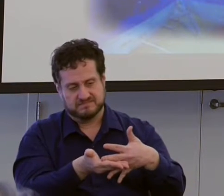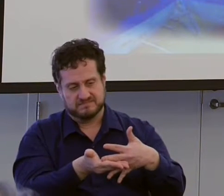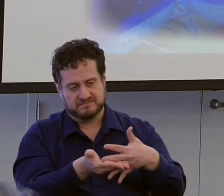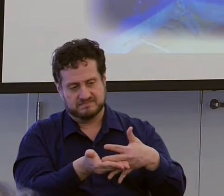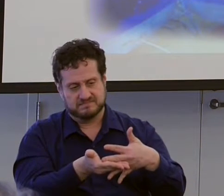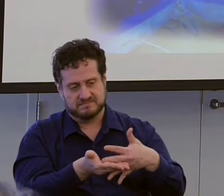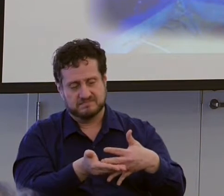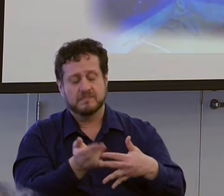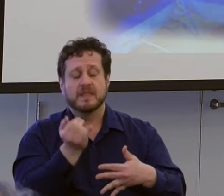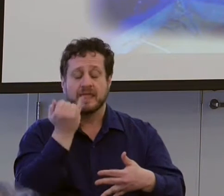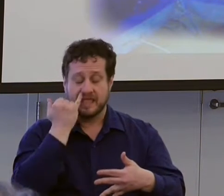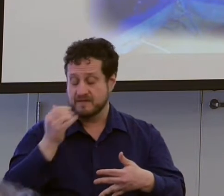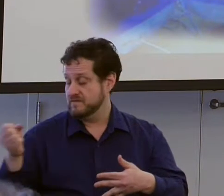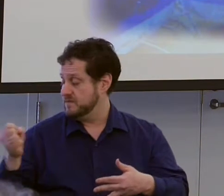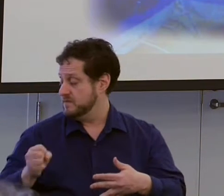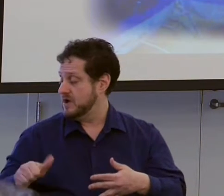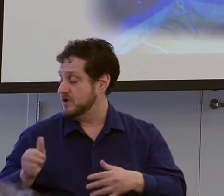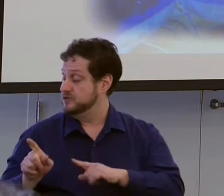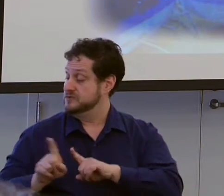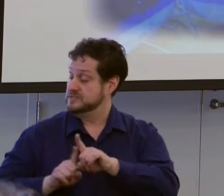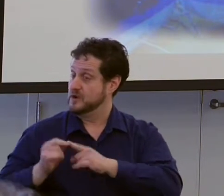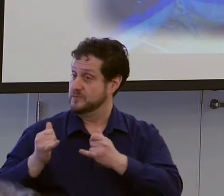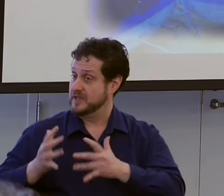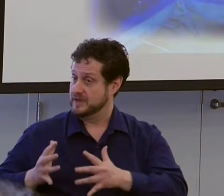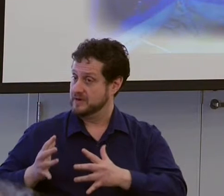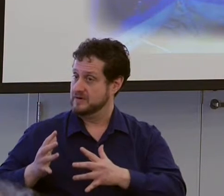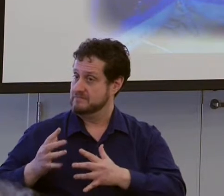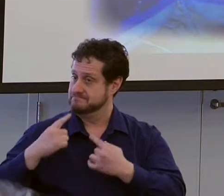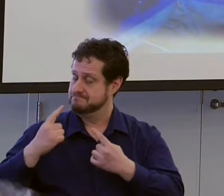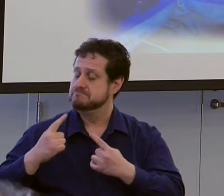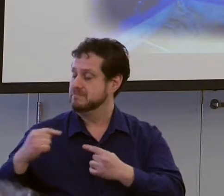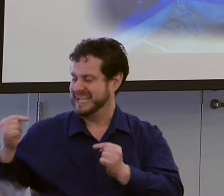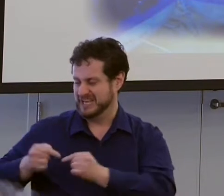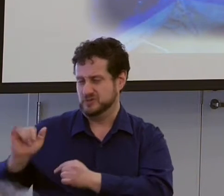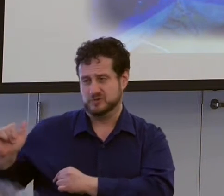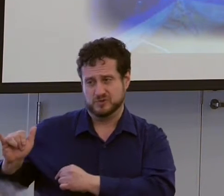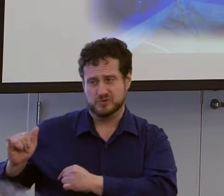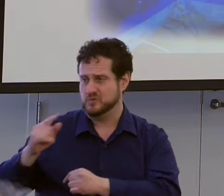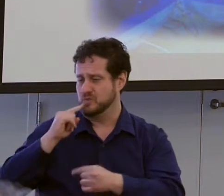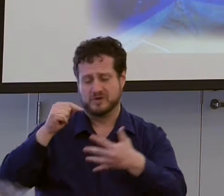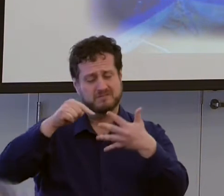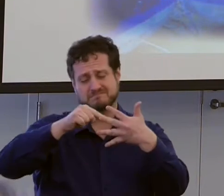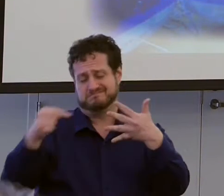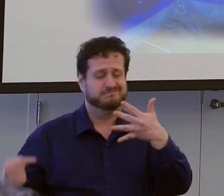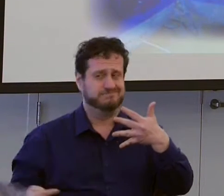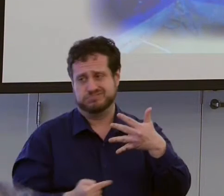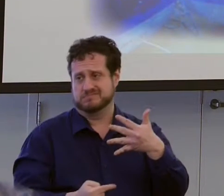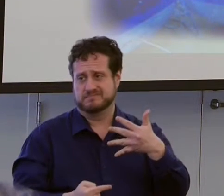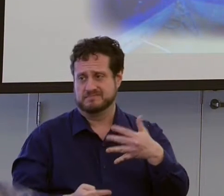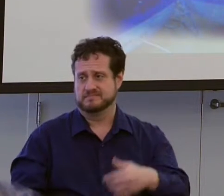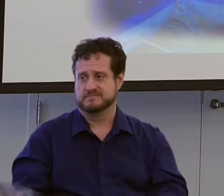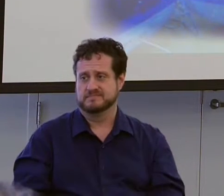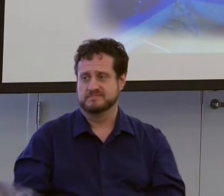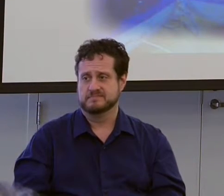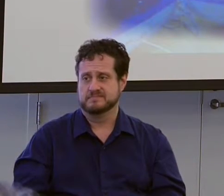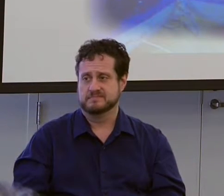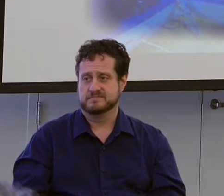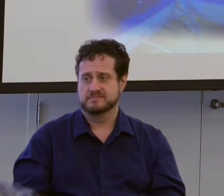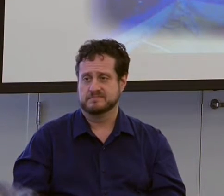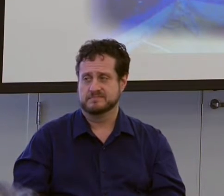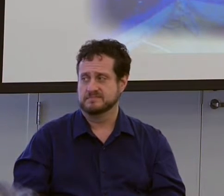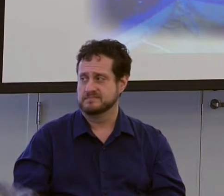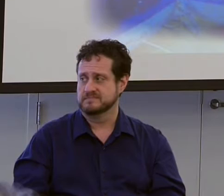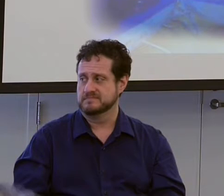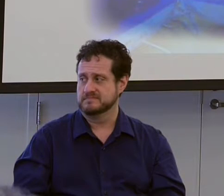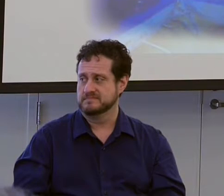we get another star player on our team who gets injured as well, then we're going to plummet to the bottom of our entire division.